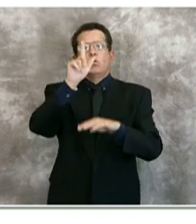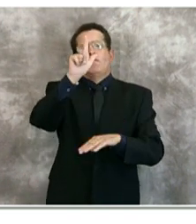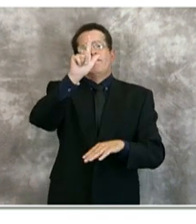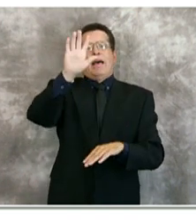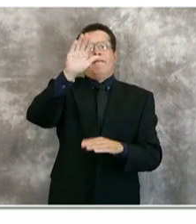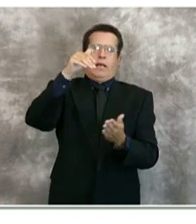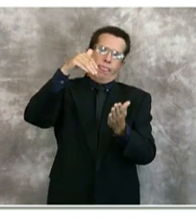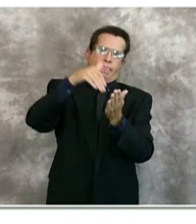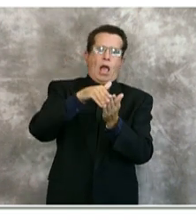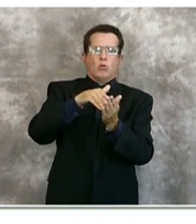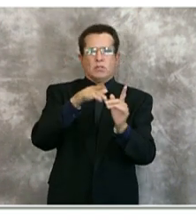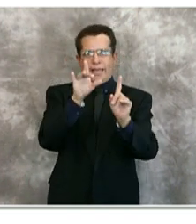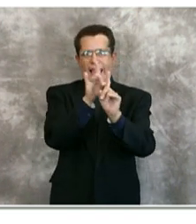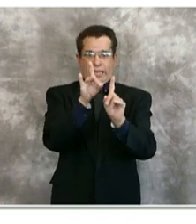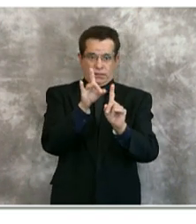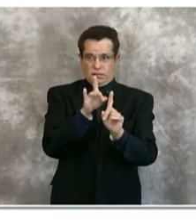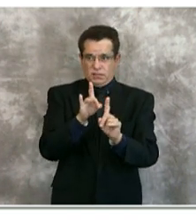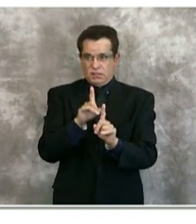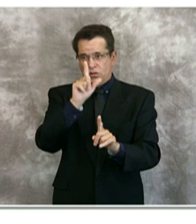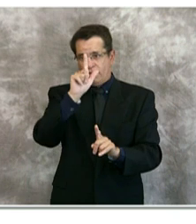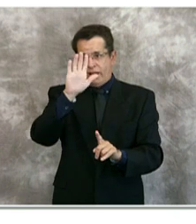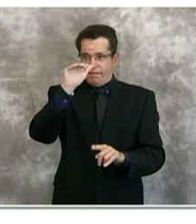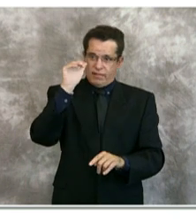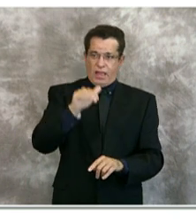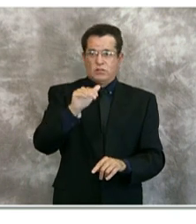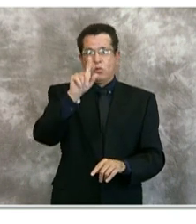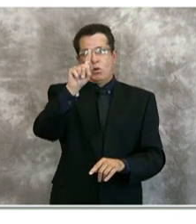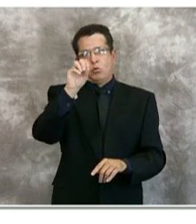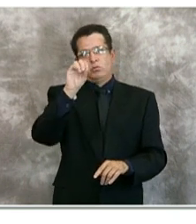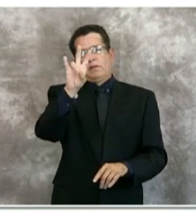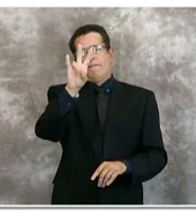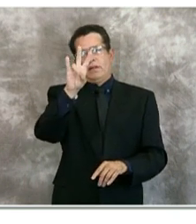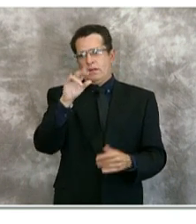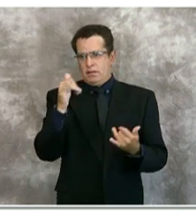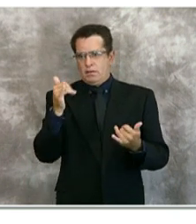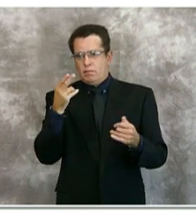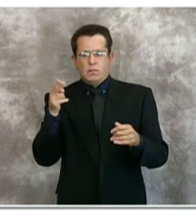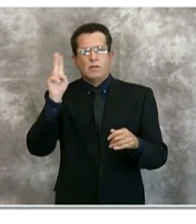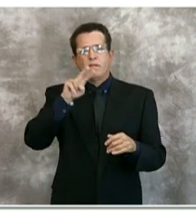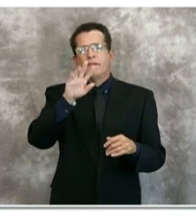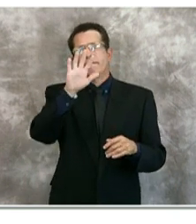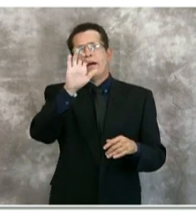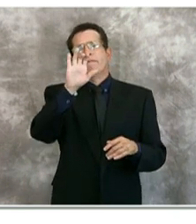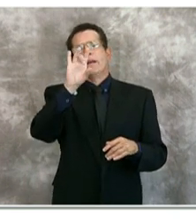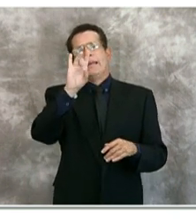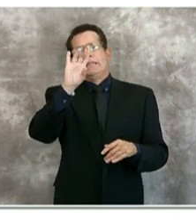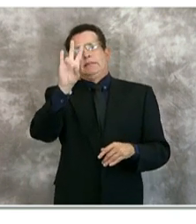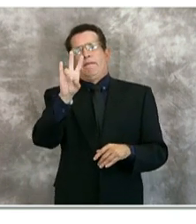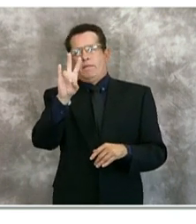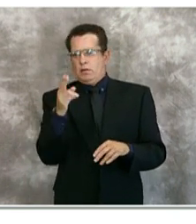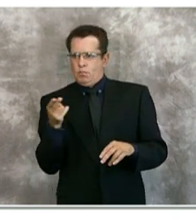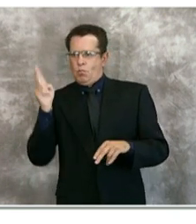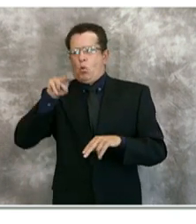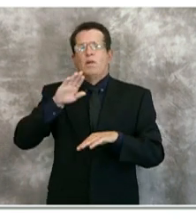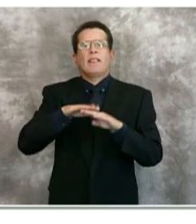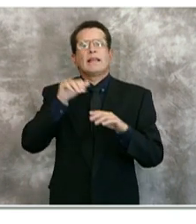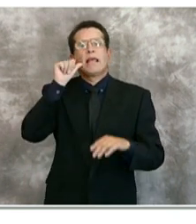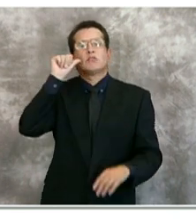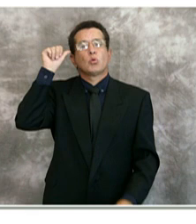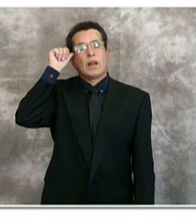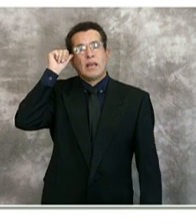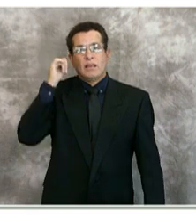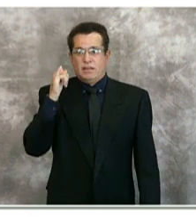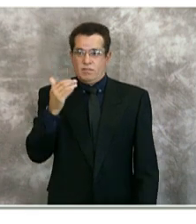cases, 25,107, which is 587 more cases than yesterday,